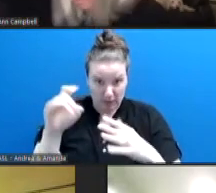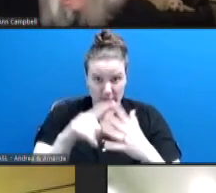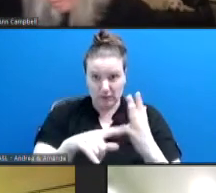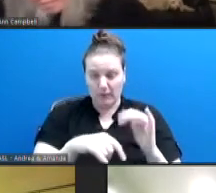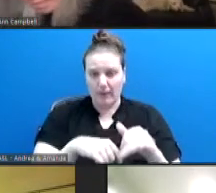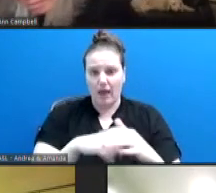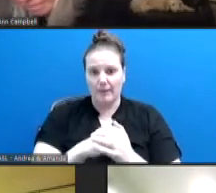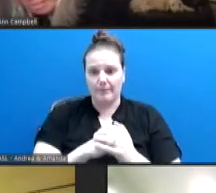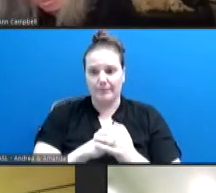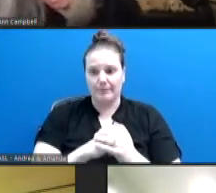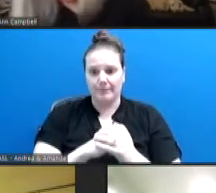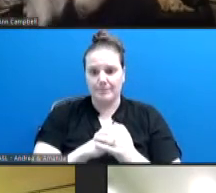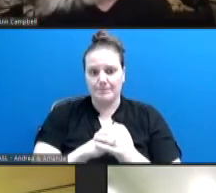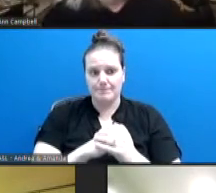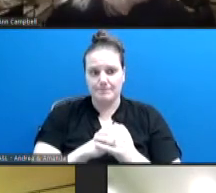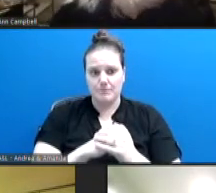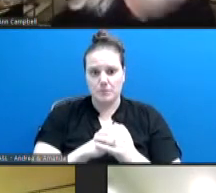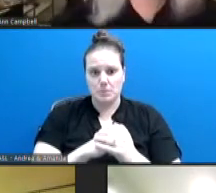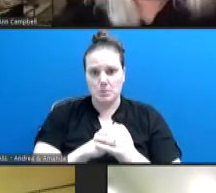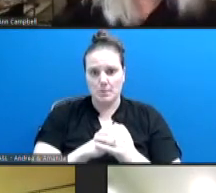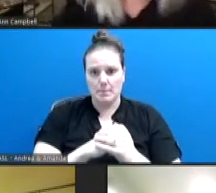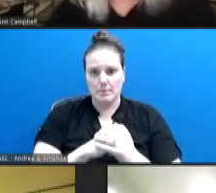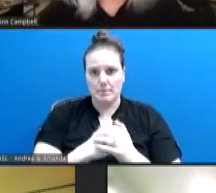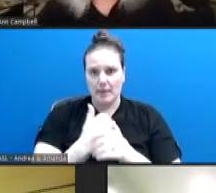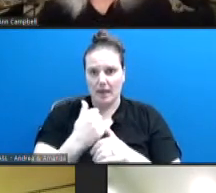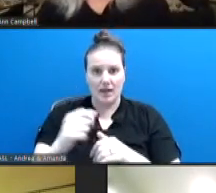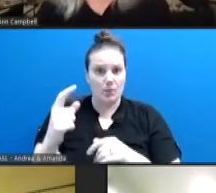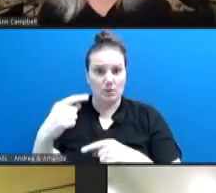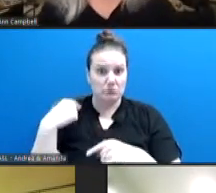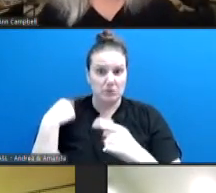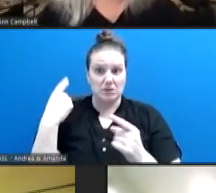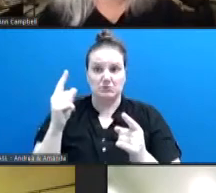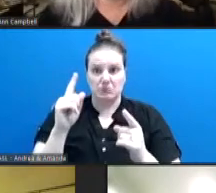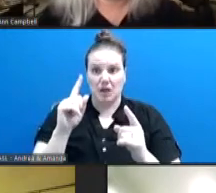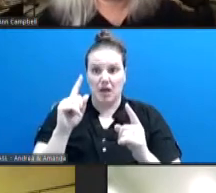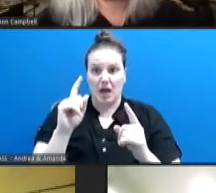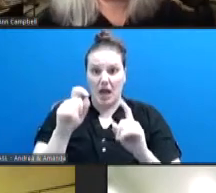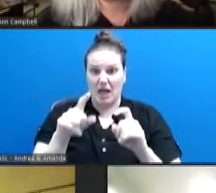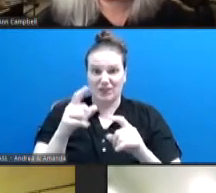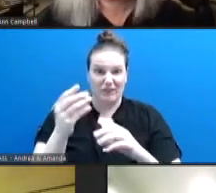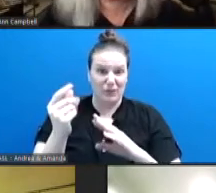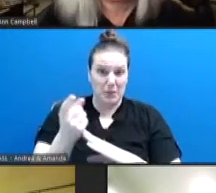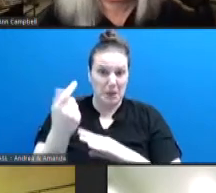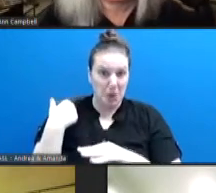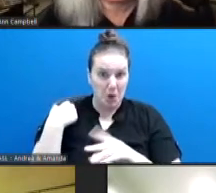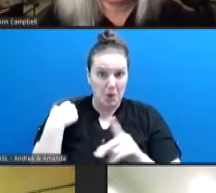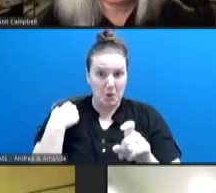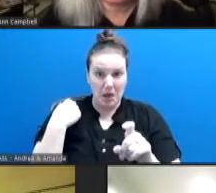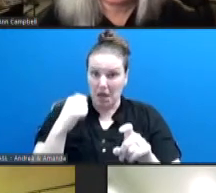us? Has anyone come since I asked a few minutes ago?